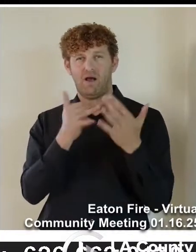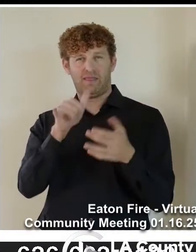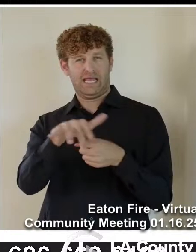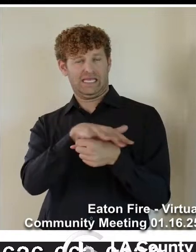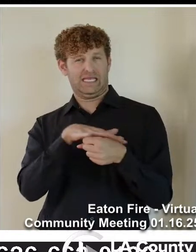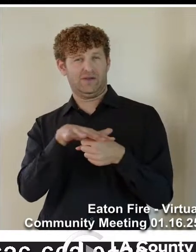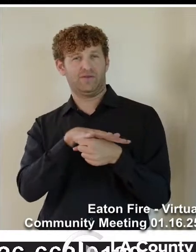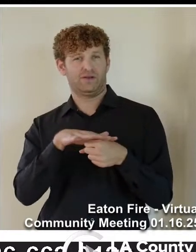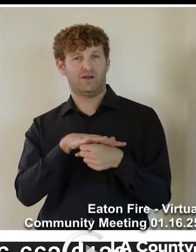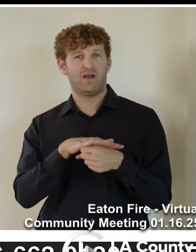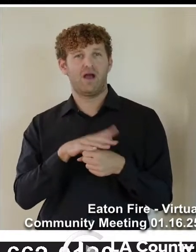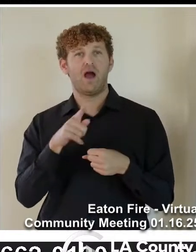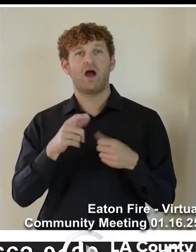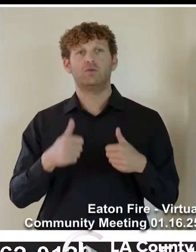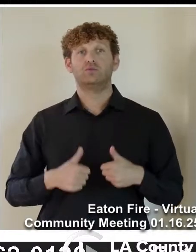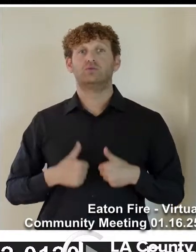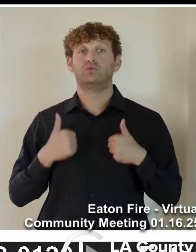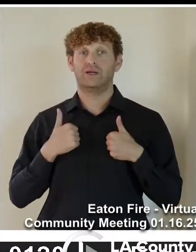visit